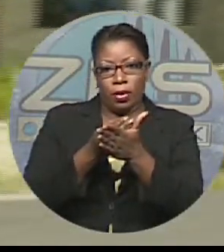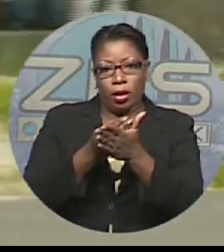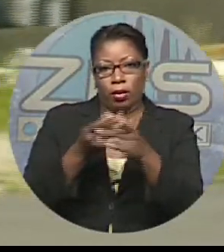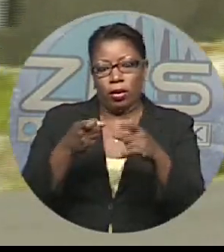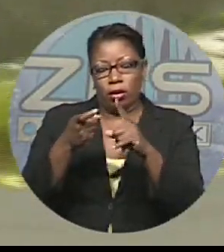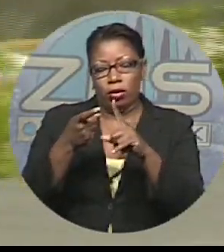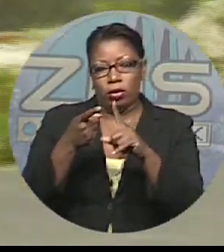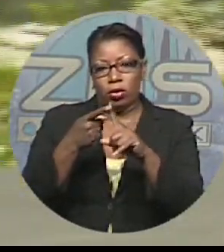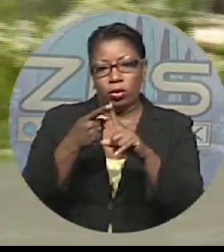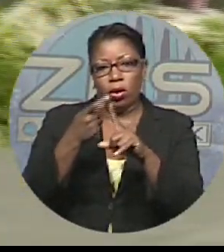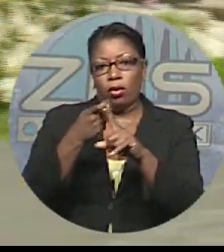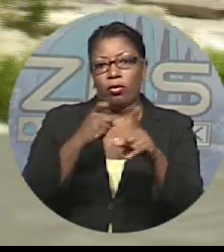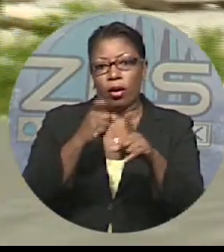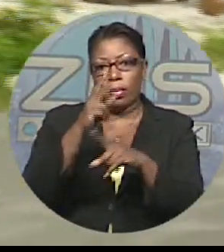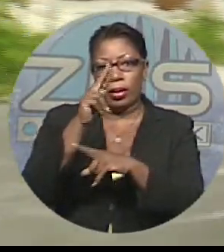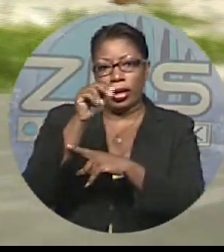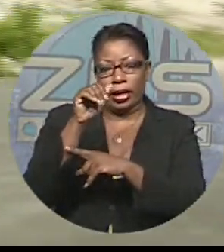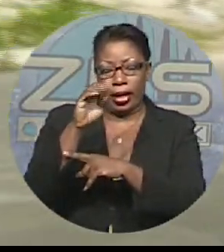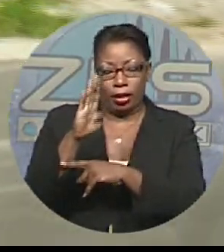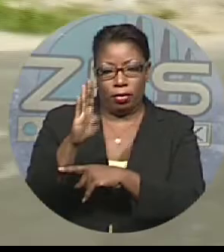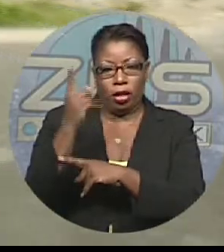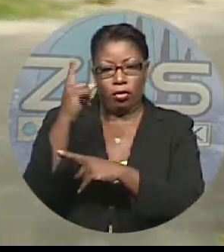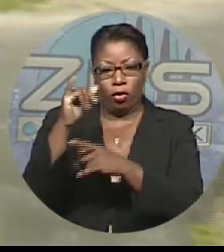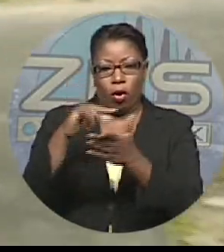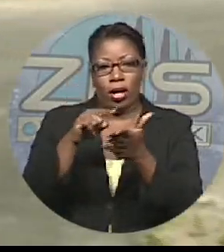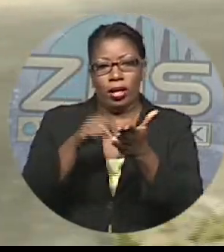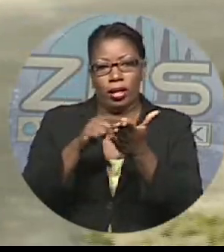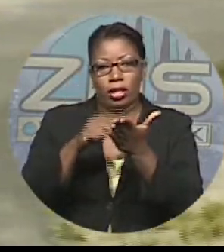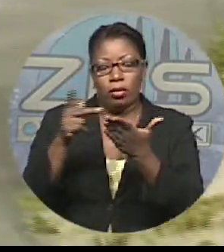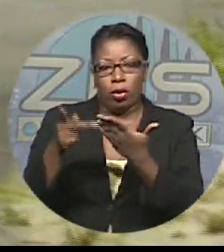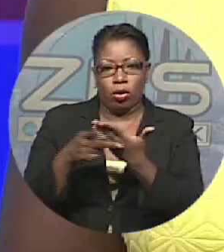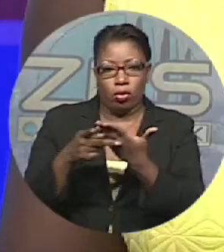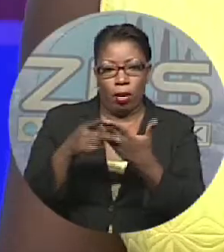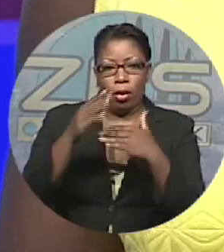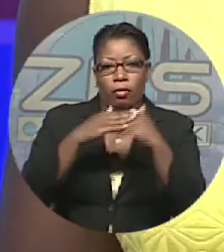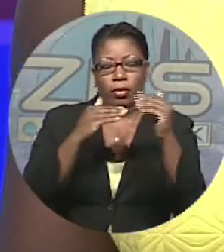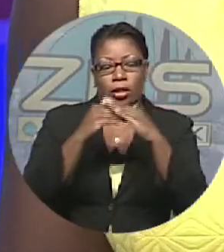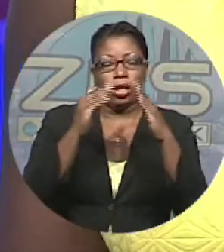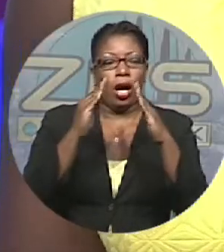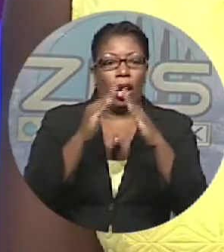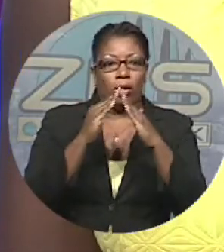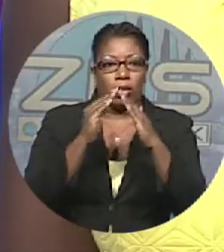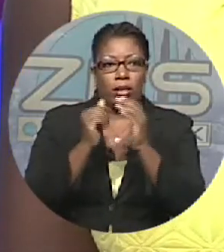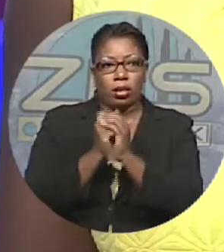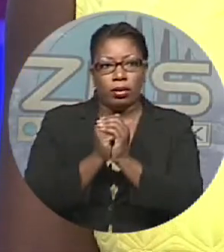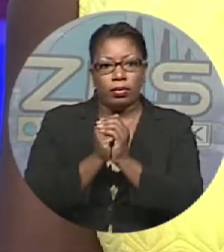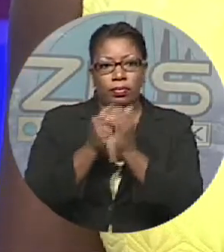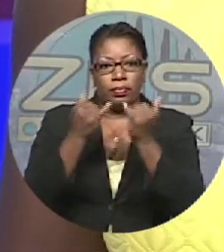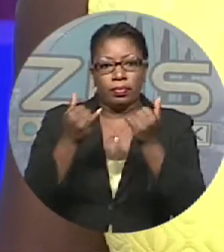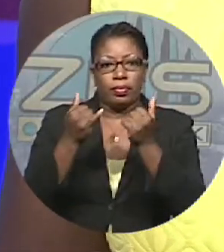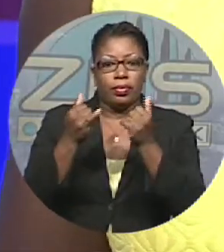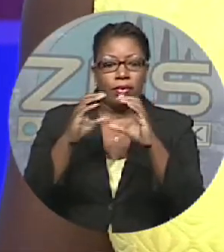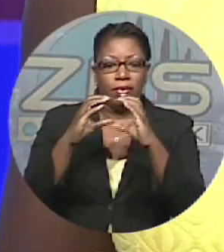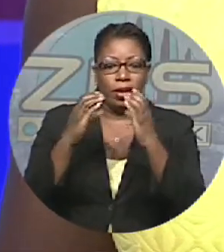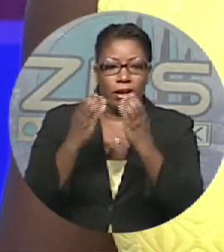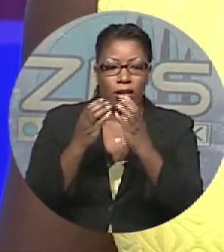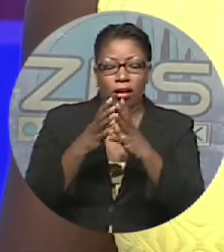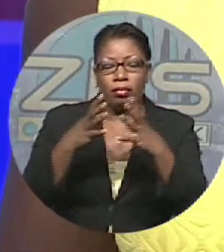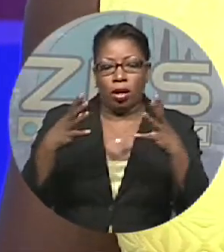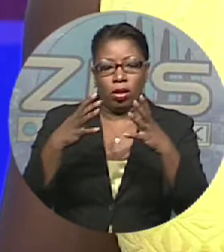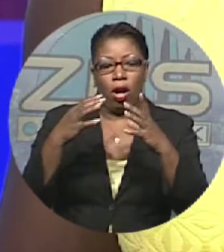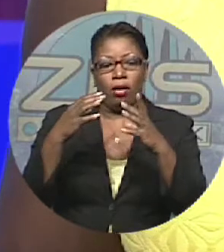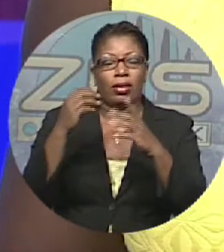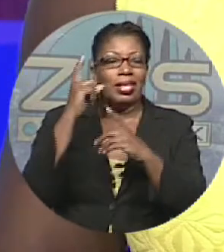Board for the housing program. Charisma Robinson, ZNS Network News. Cases of sexual and physical abuse